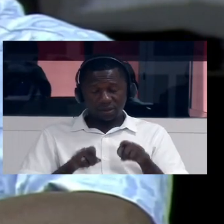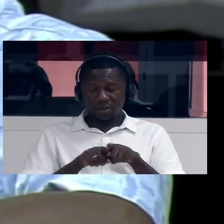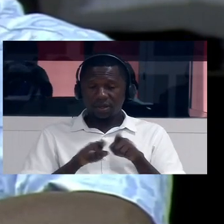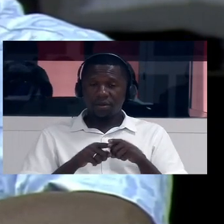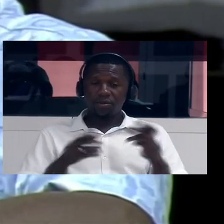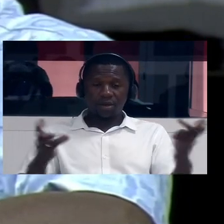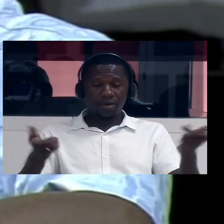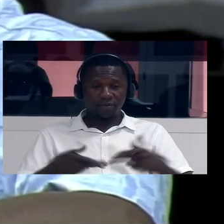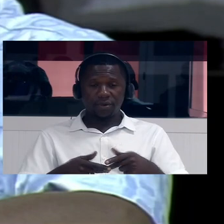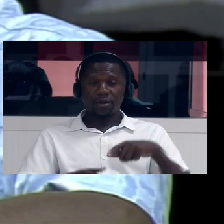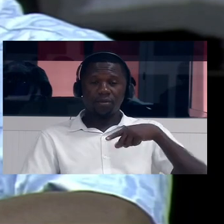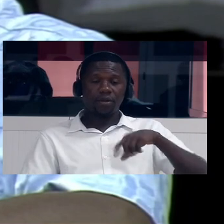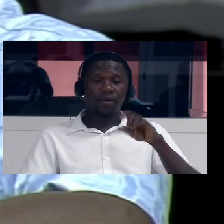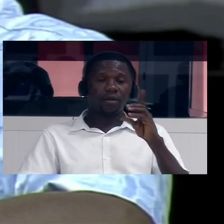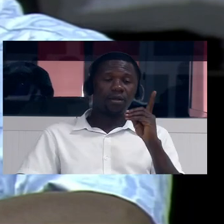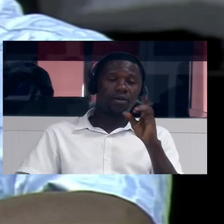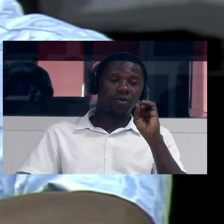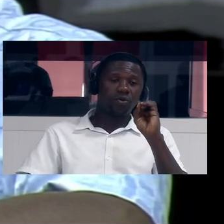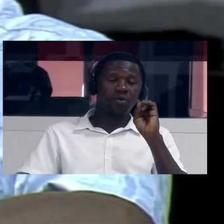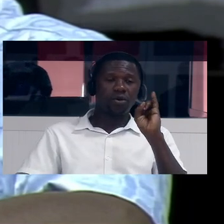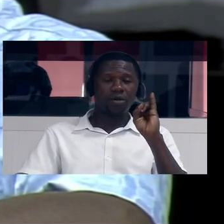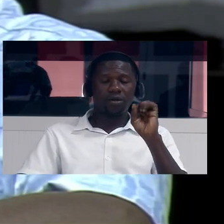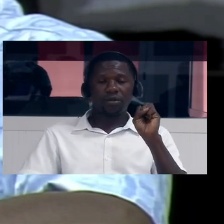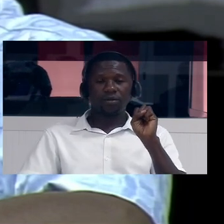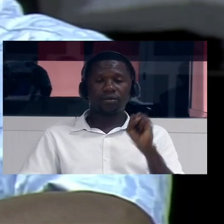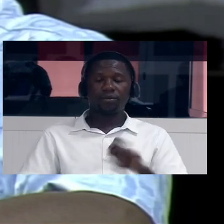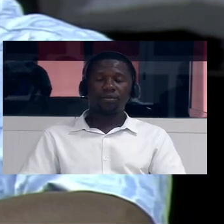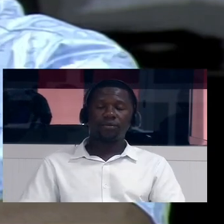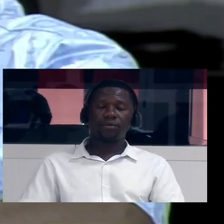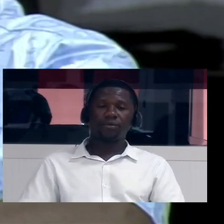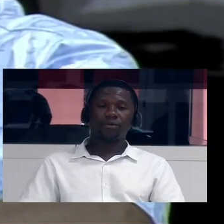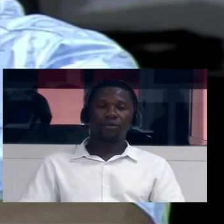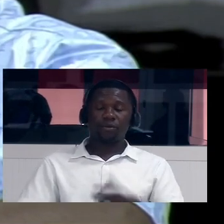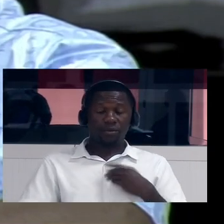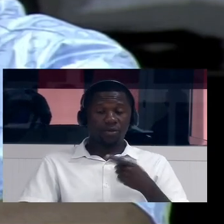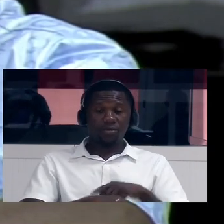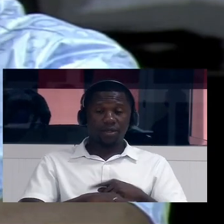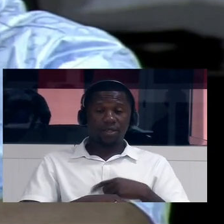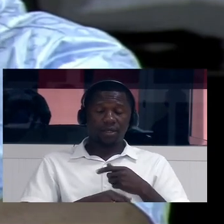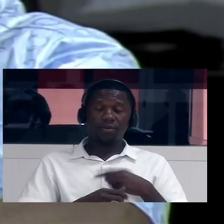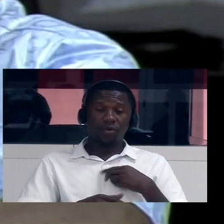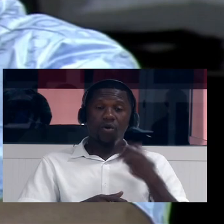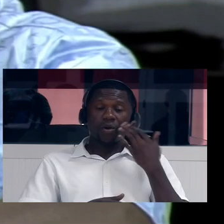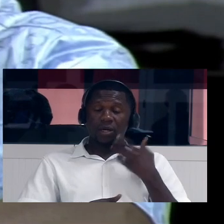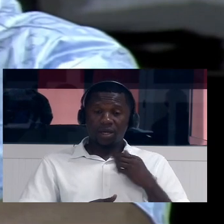no problems. And whilst during my tenure, I made sure that when they applied for permits to operate, they did have their